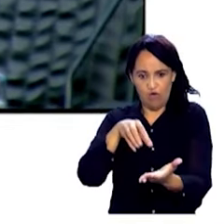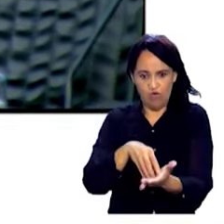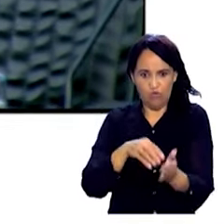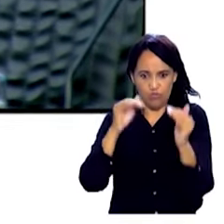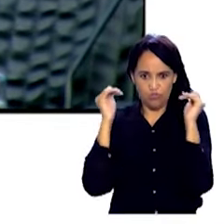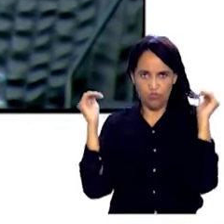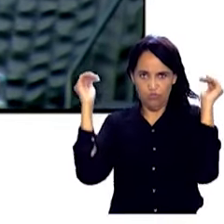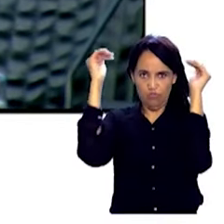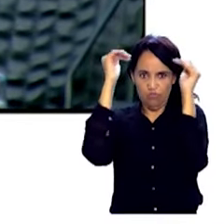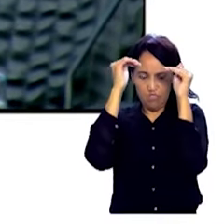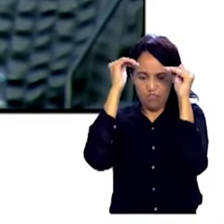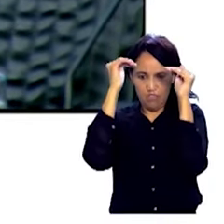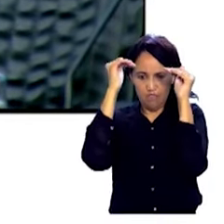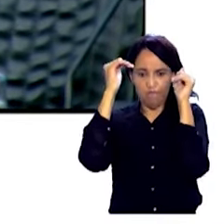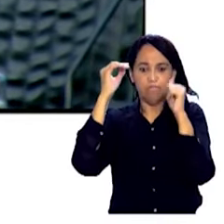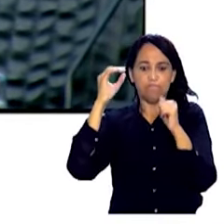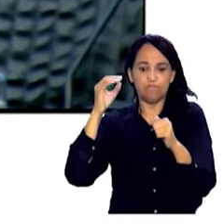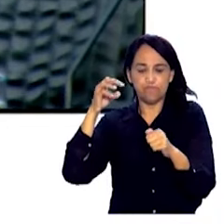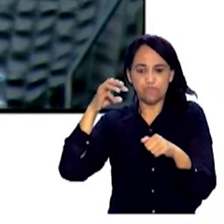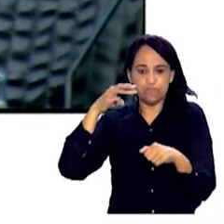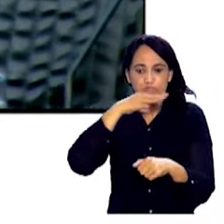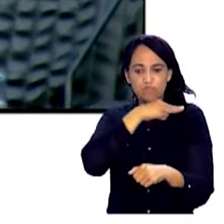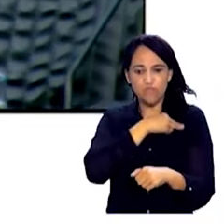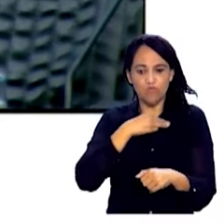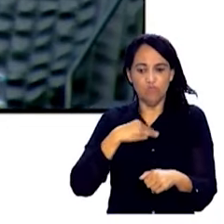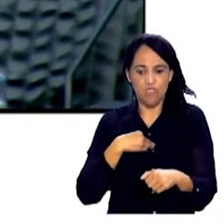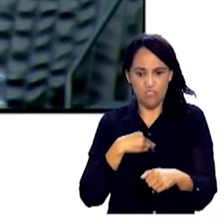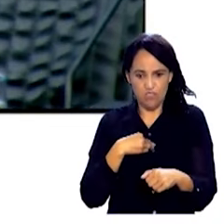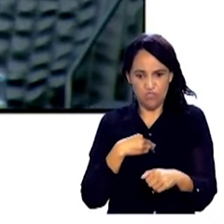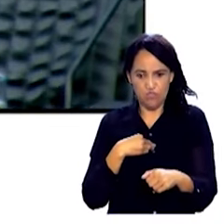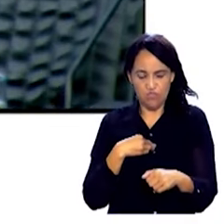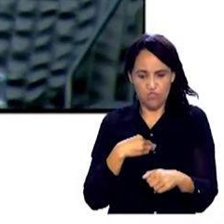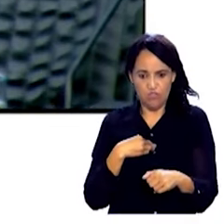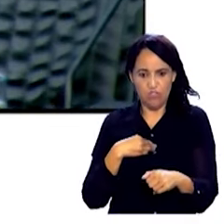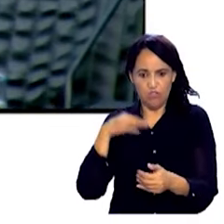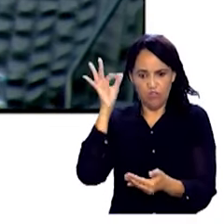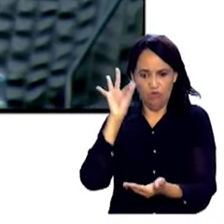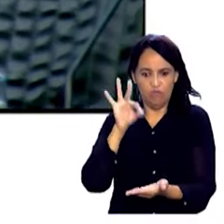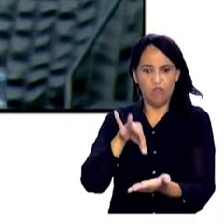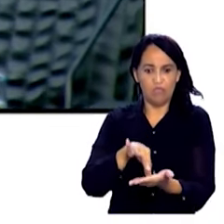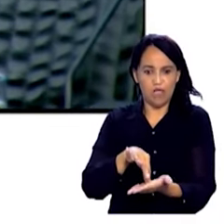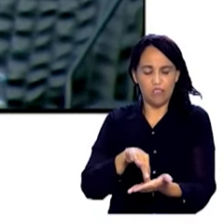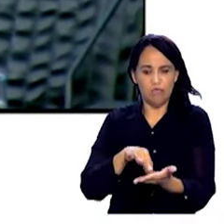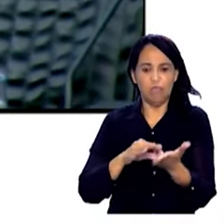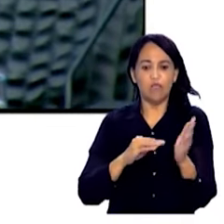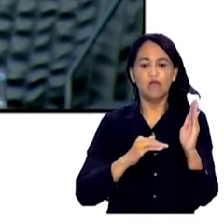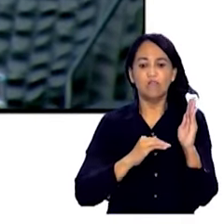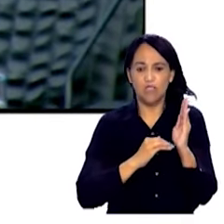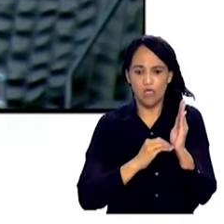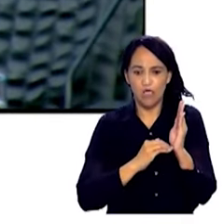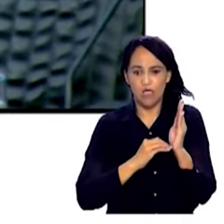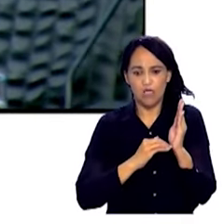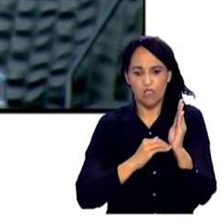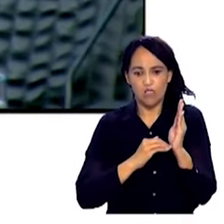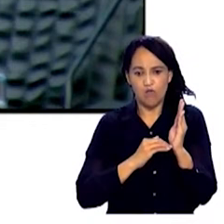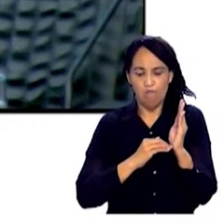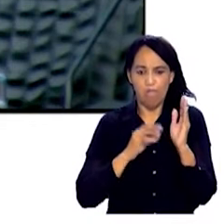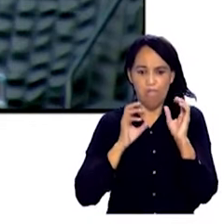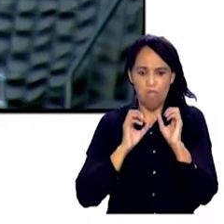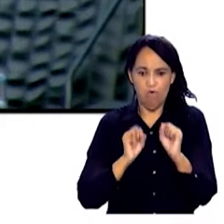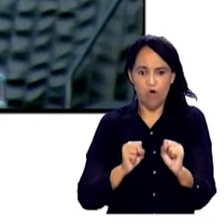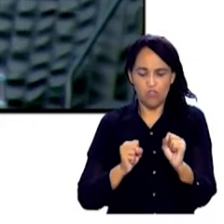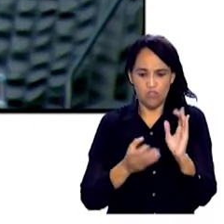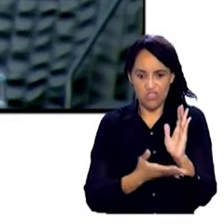by the president and confirmed by theate they can be removed only through impeachment by twothirds Of The House of